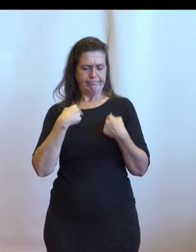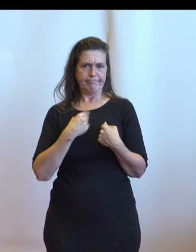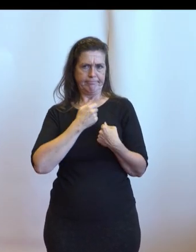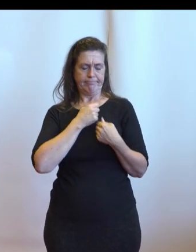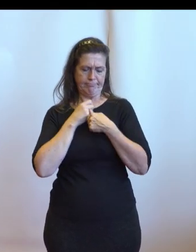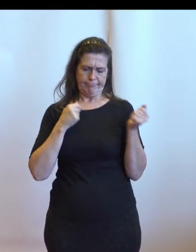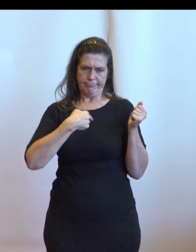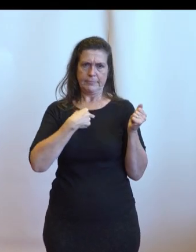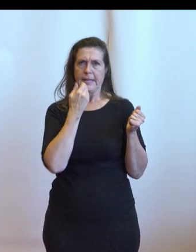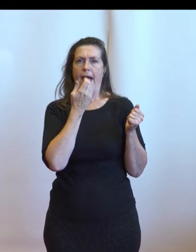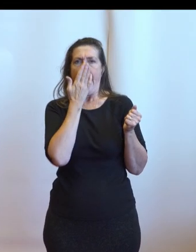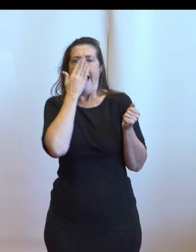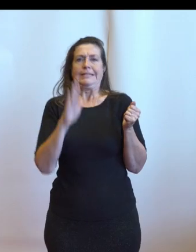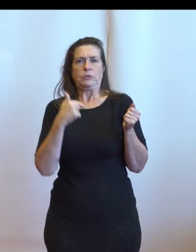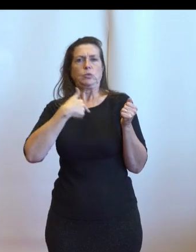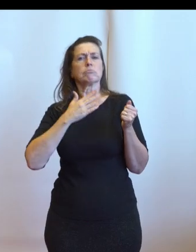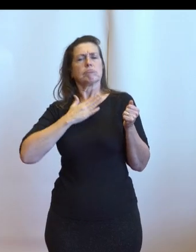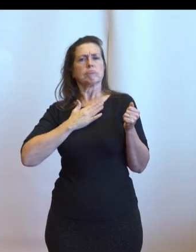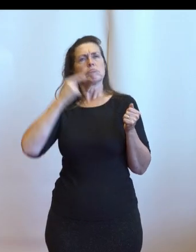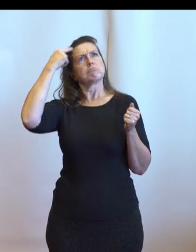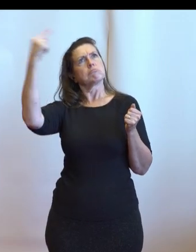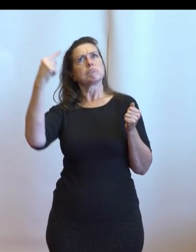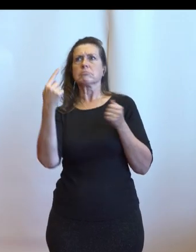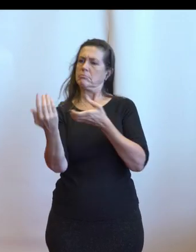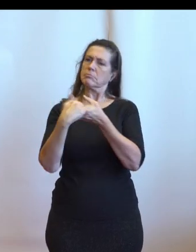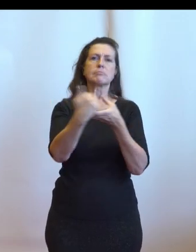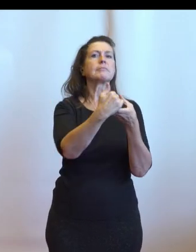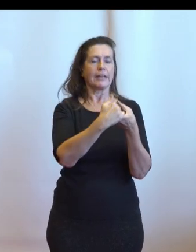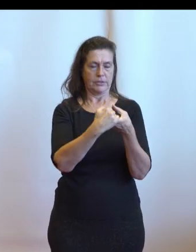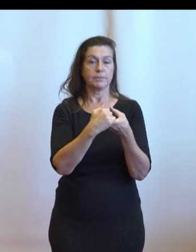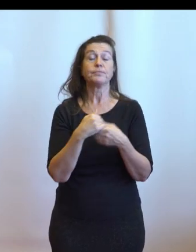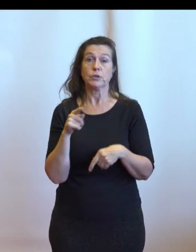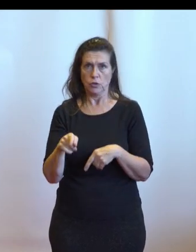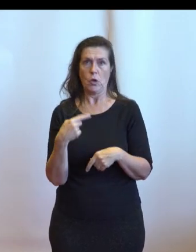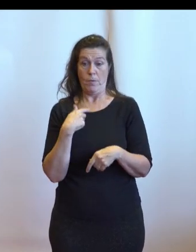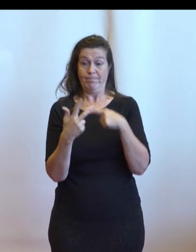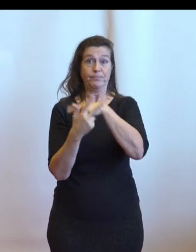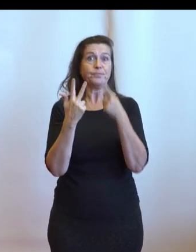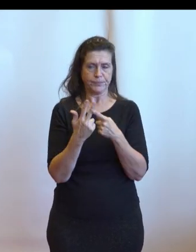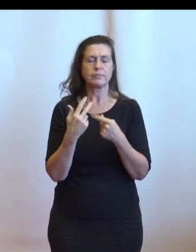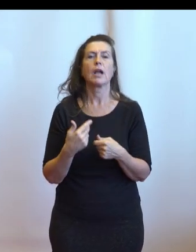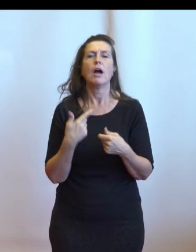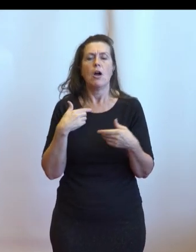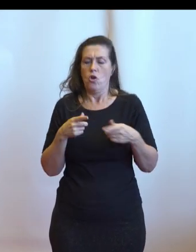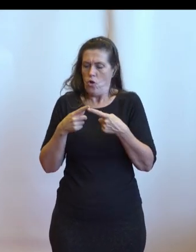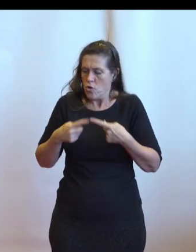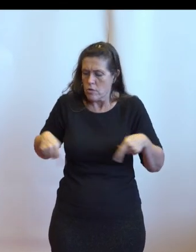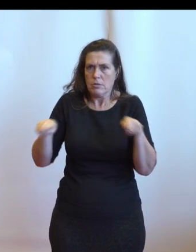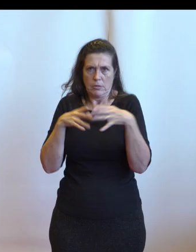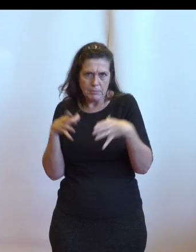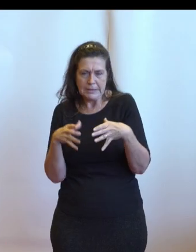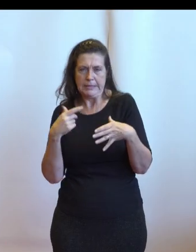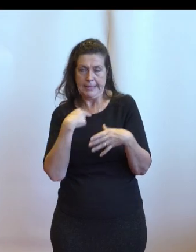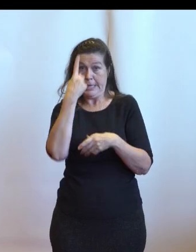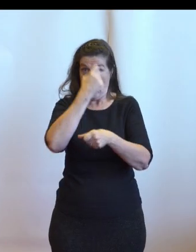right conversations for our people. So the steering committee has been built 1.5